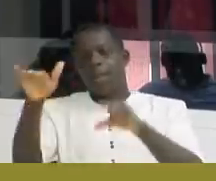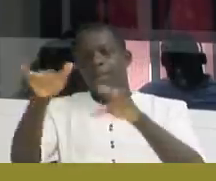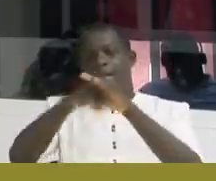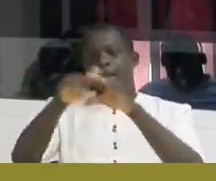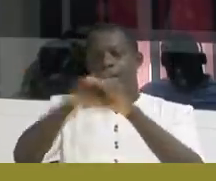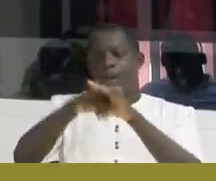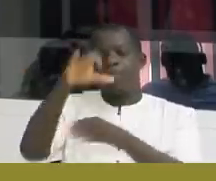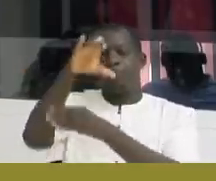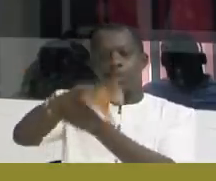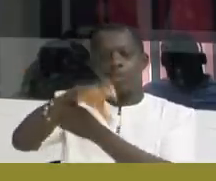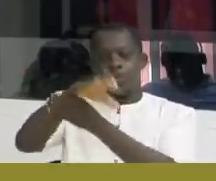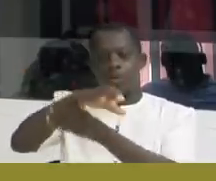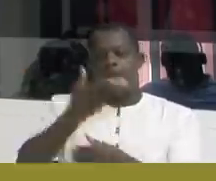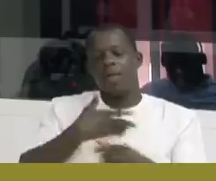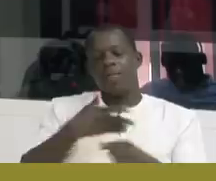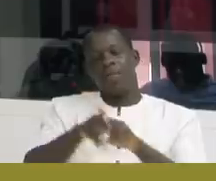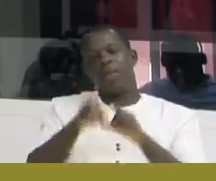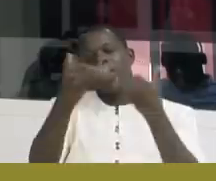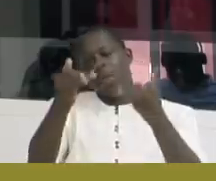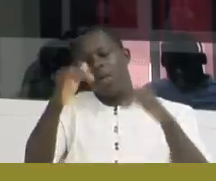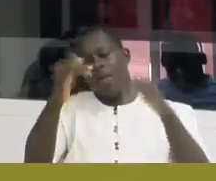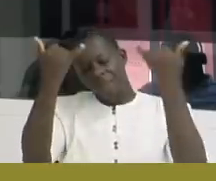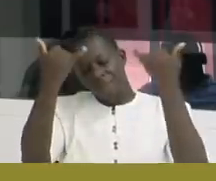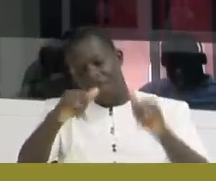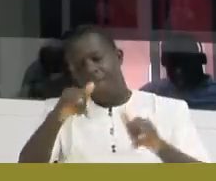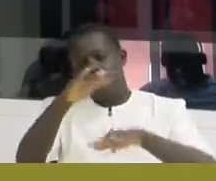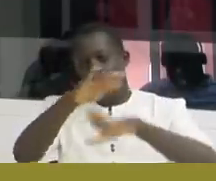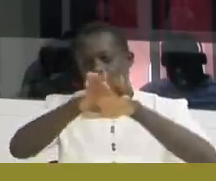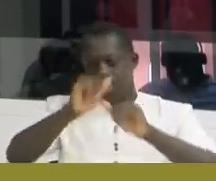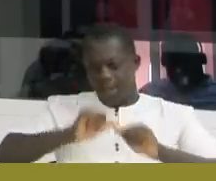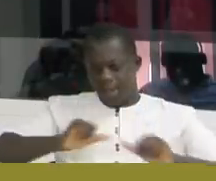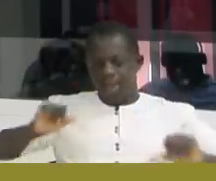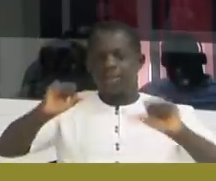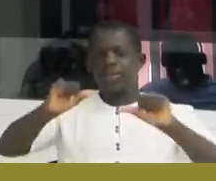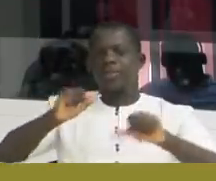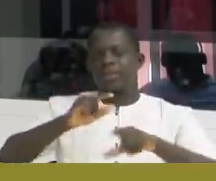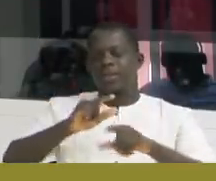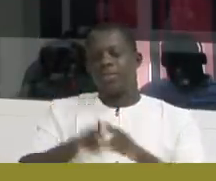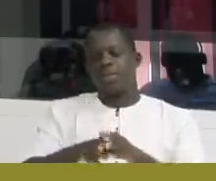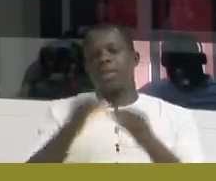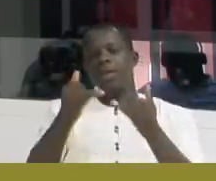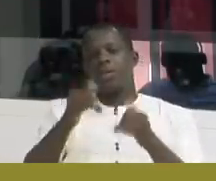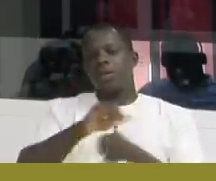council had deteriorated to a point. And